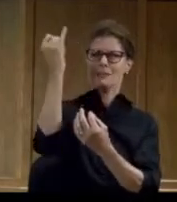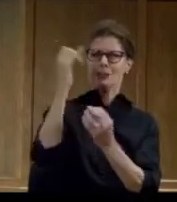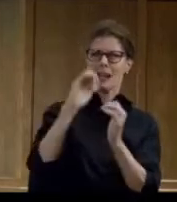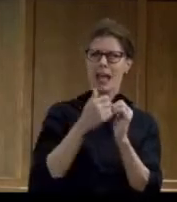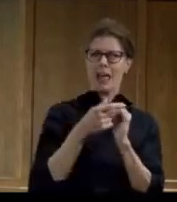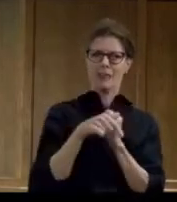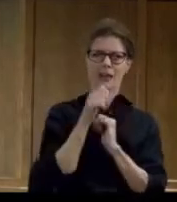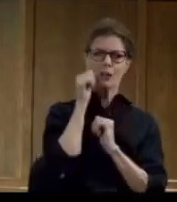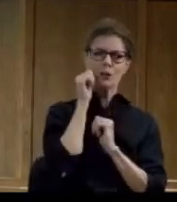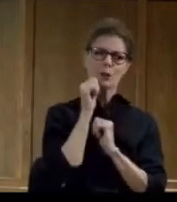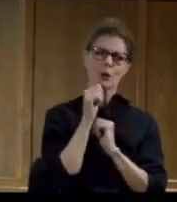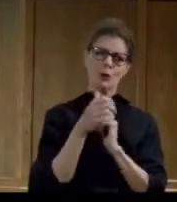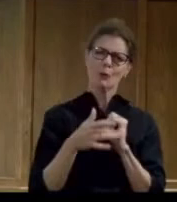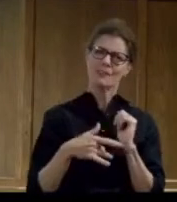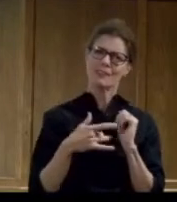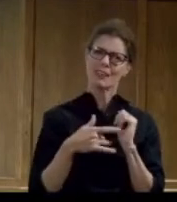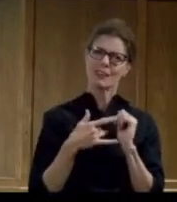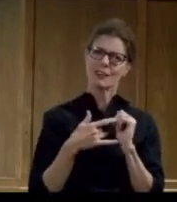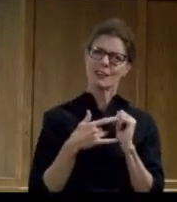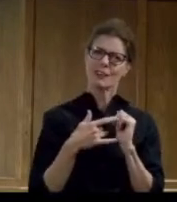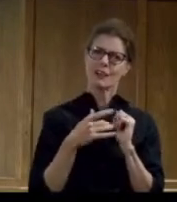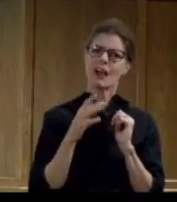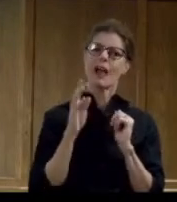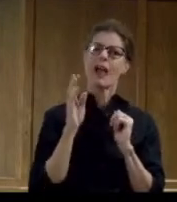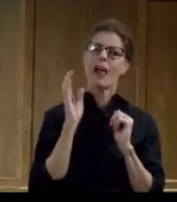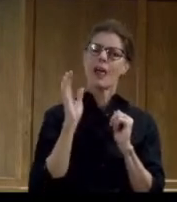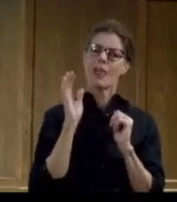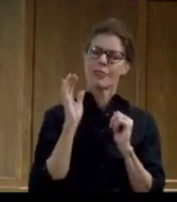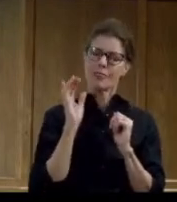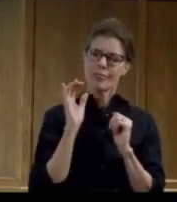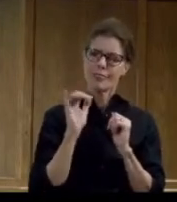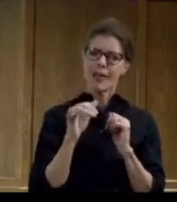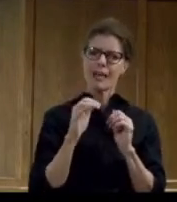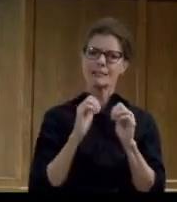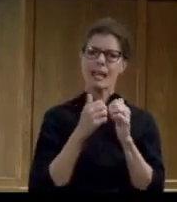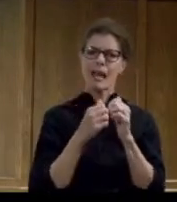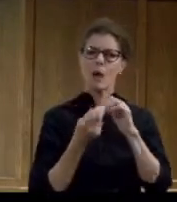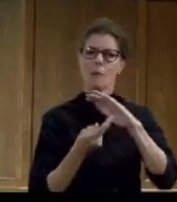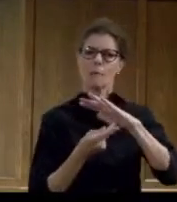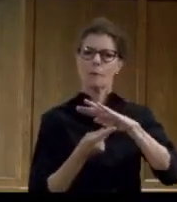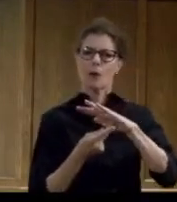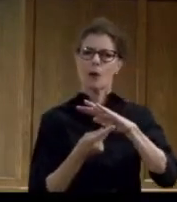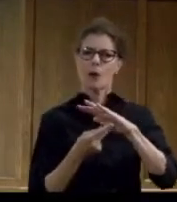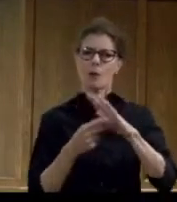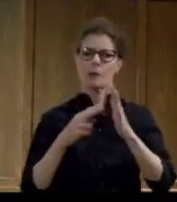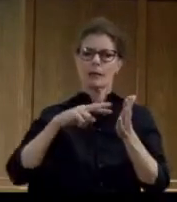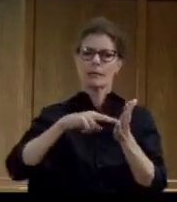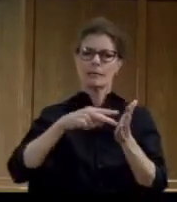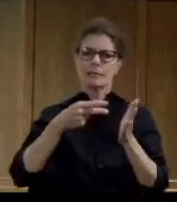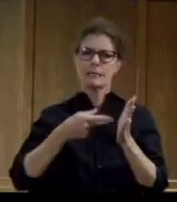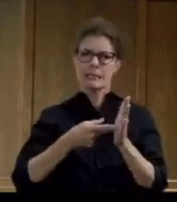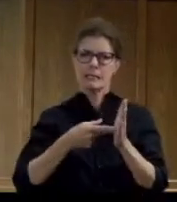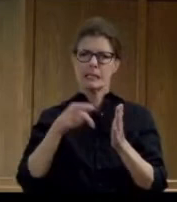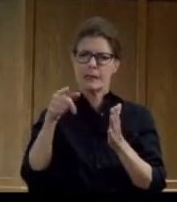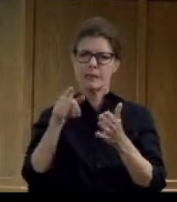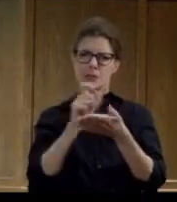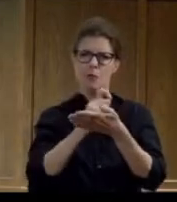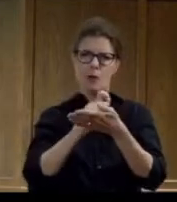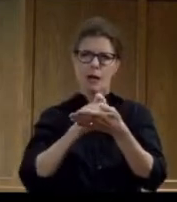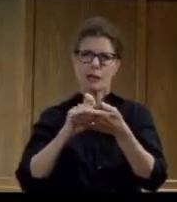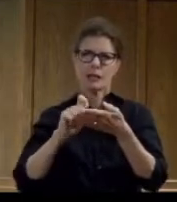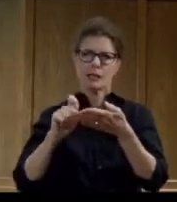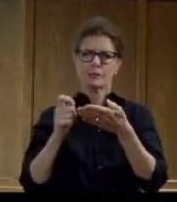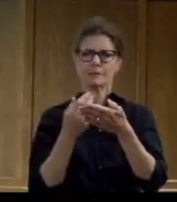That's how Paul meant this paragraph to be received. See, here, let me summarize it this way. Predestination, it's a big